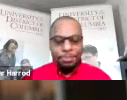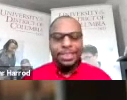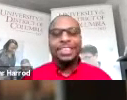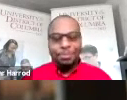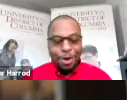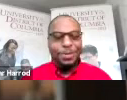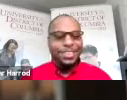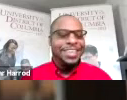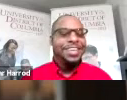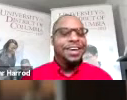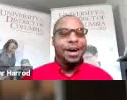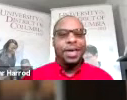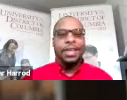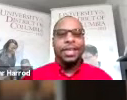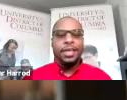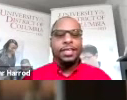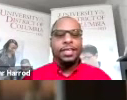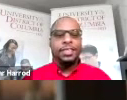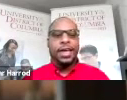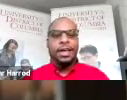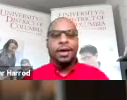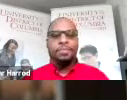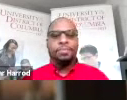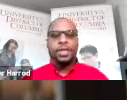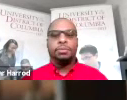the Metropolitan Police Department, and it is